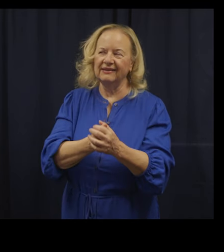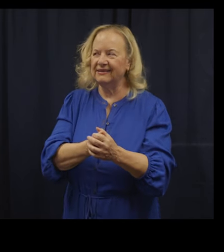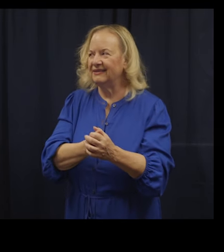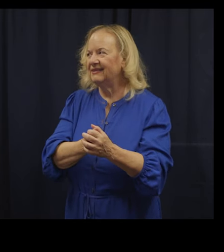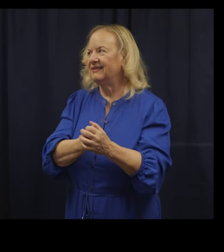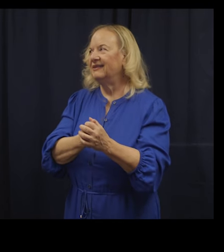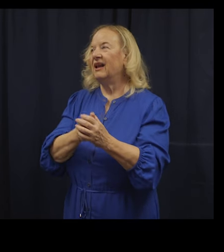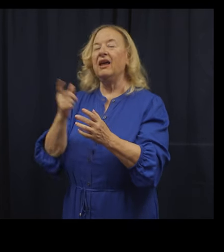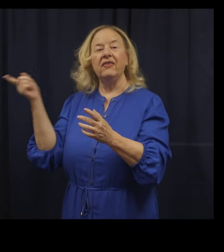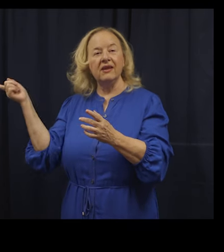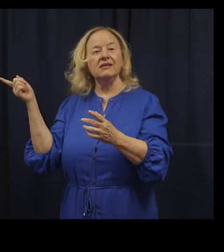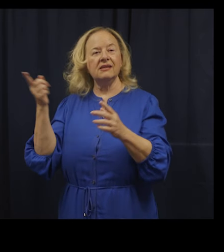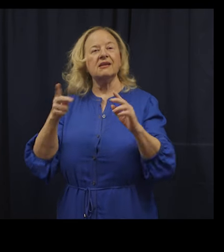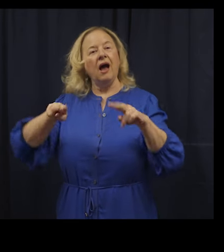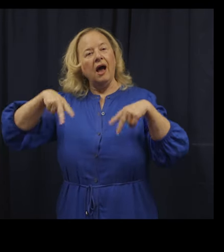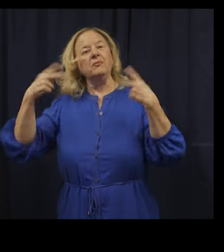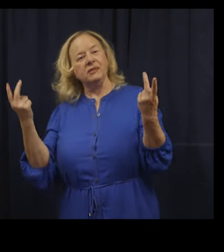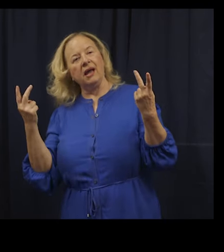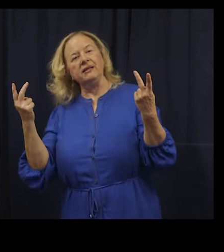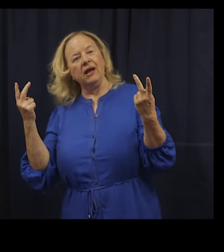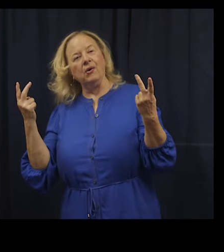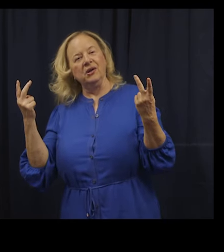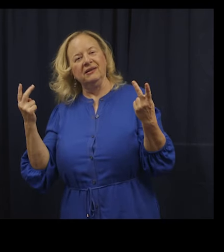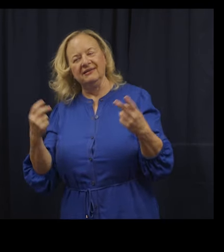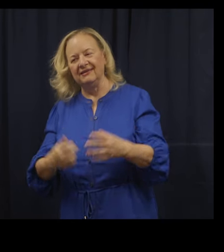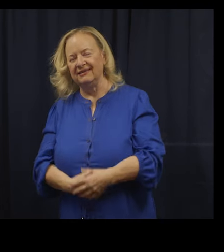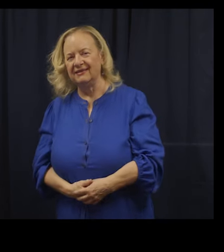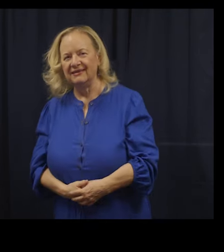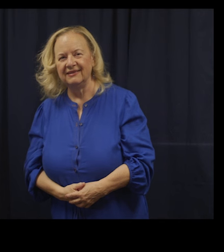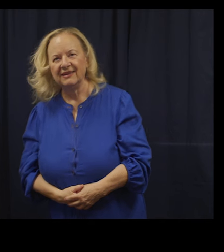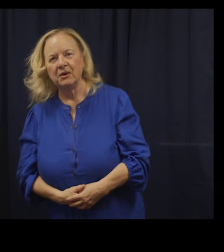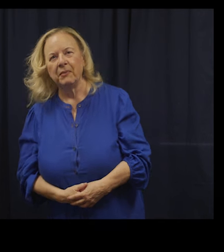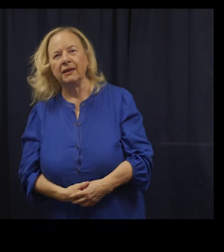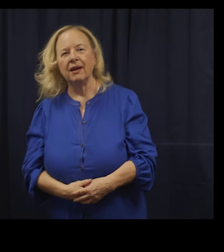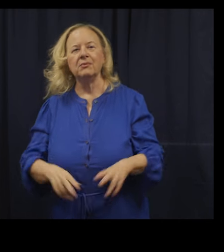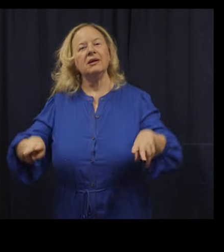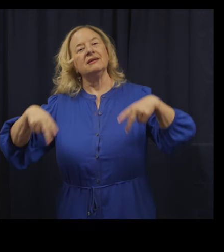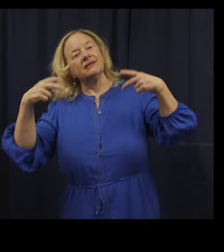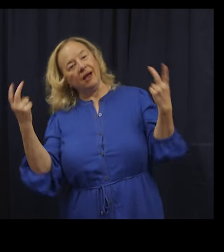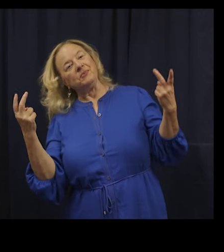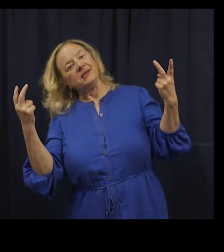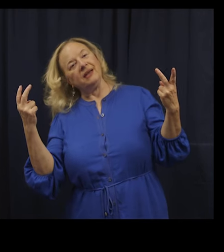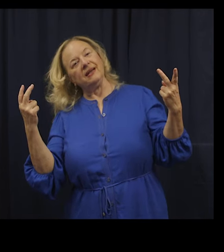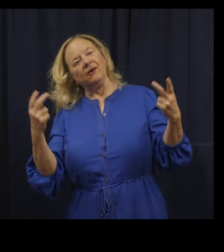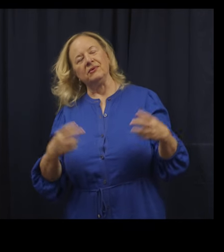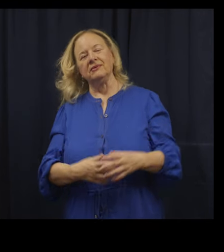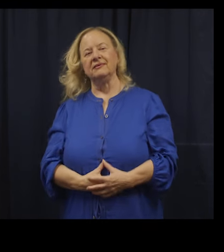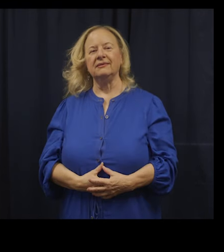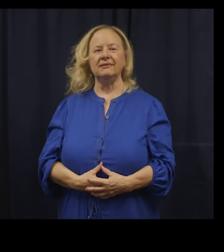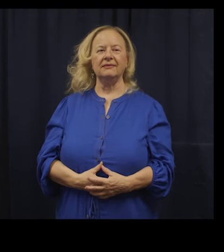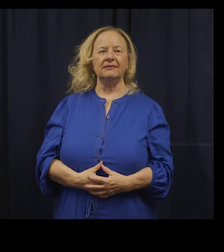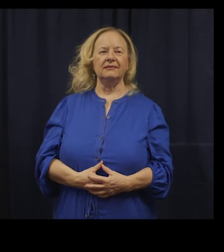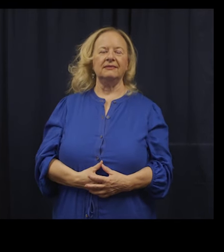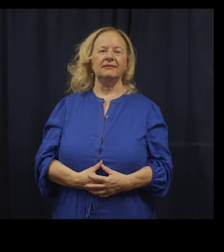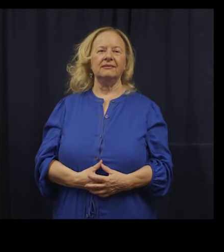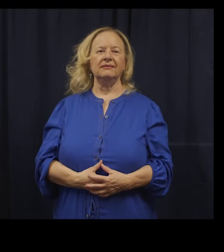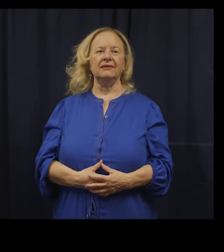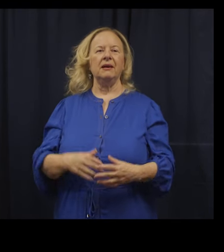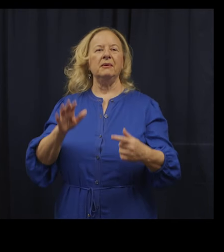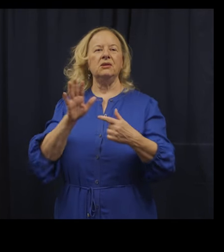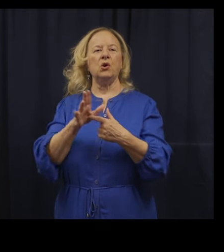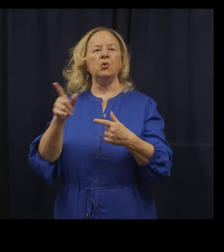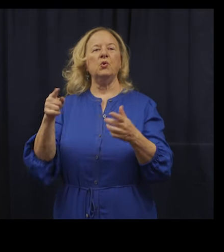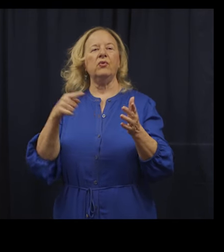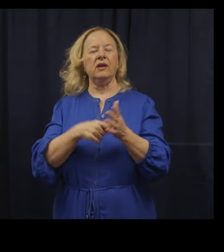upside down and backwards. Okay, so now let me show you